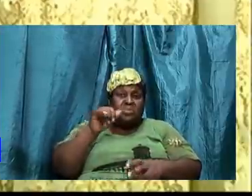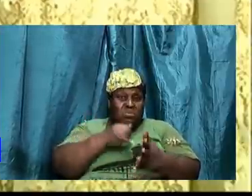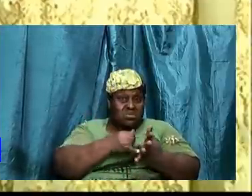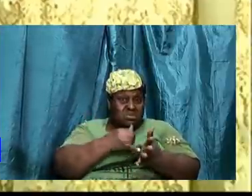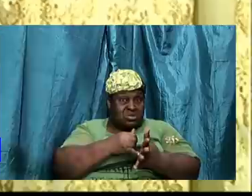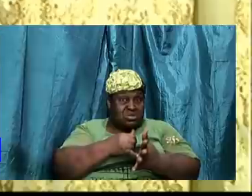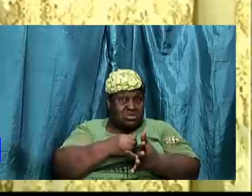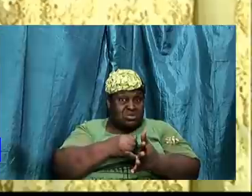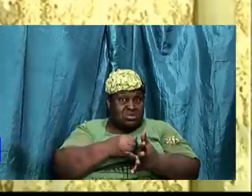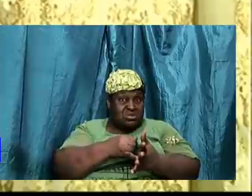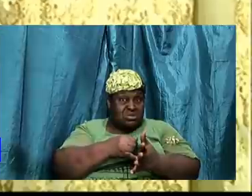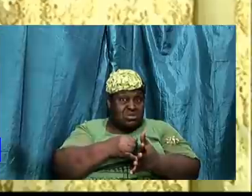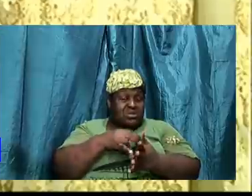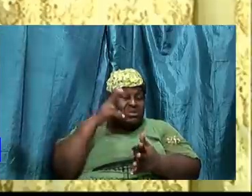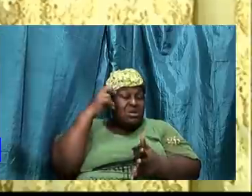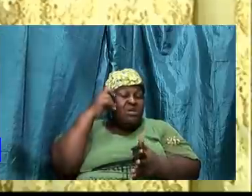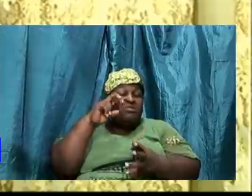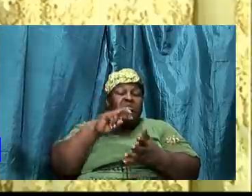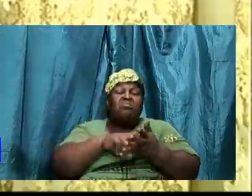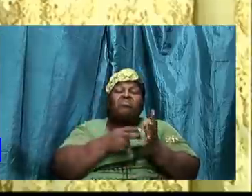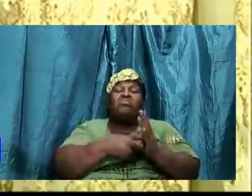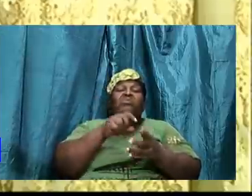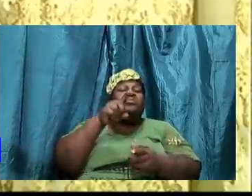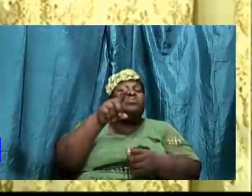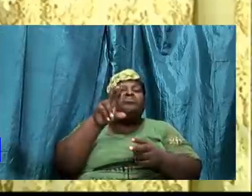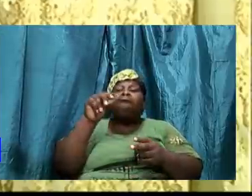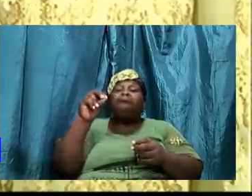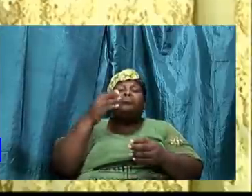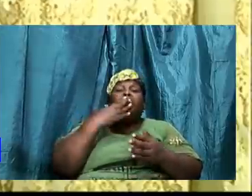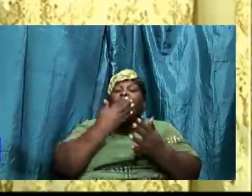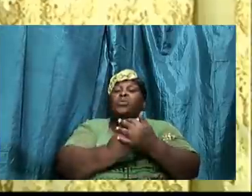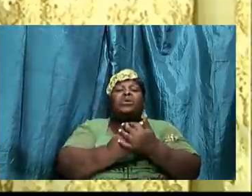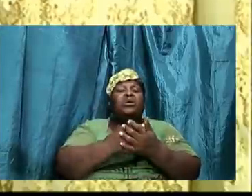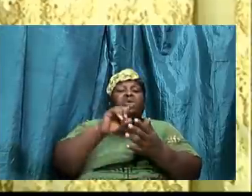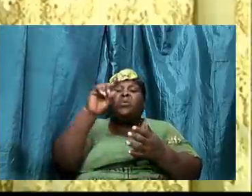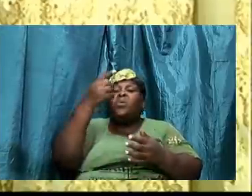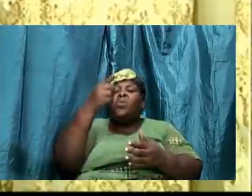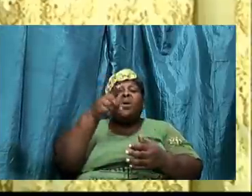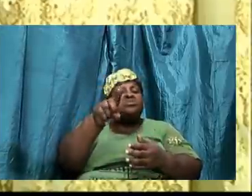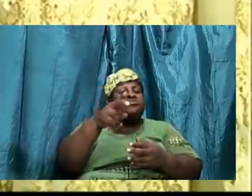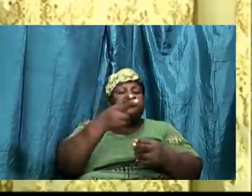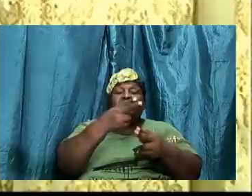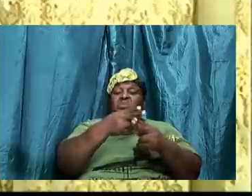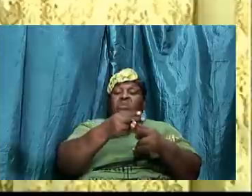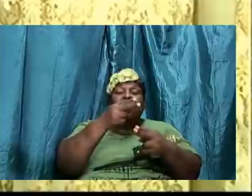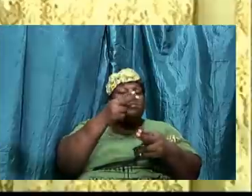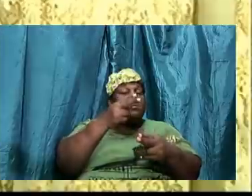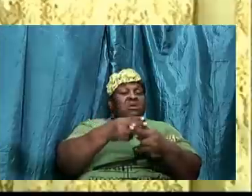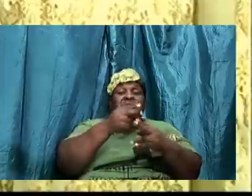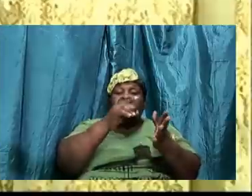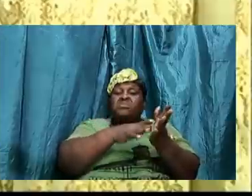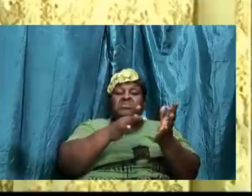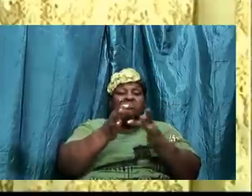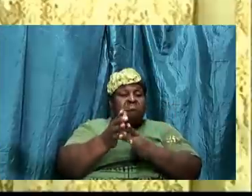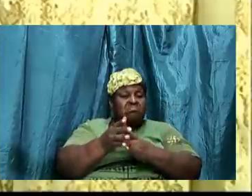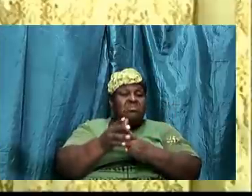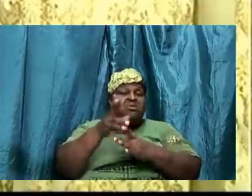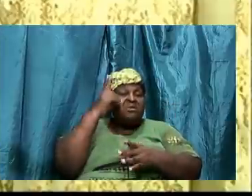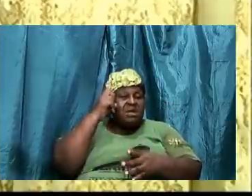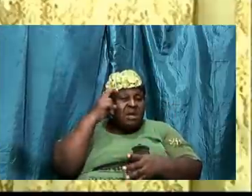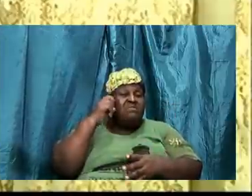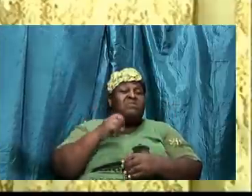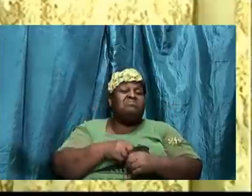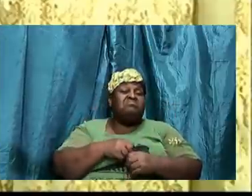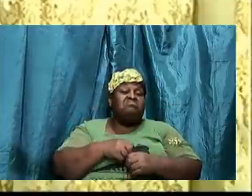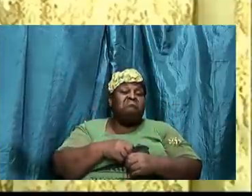you no good. Once you have named the name of Jesus, there is a bull's eye on your back. And